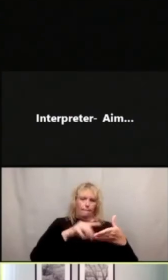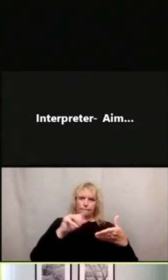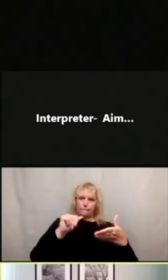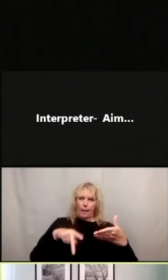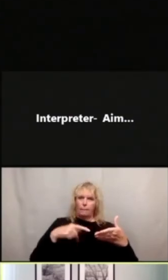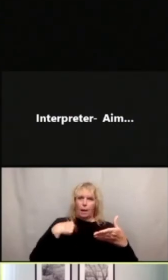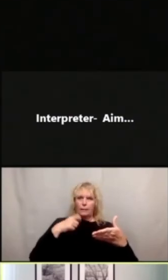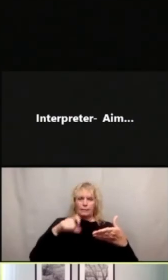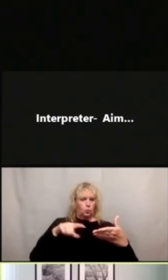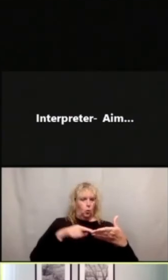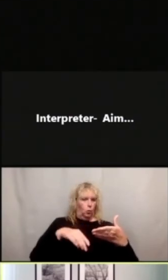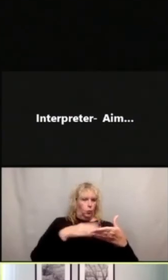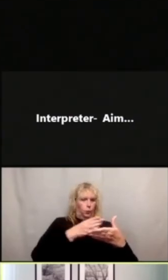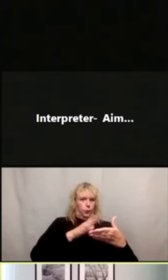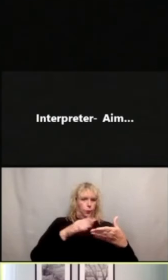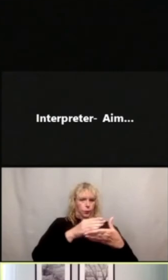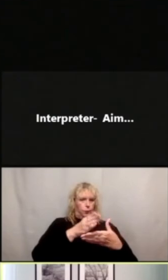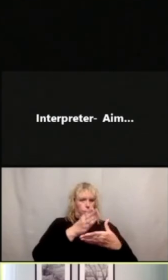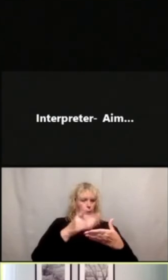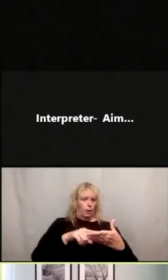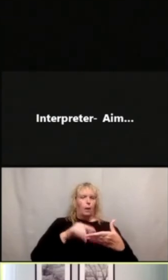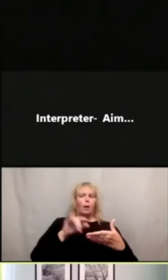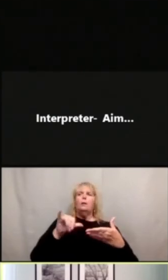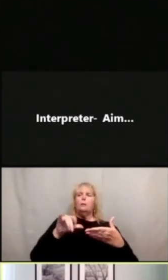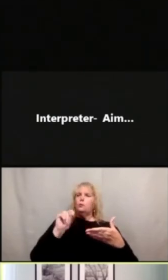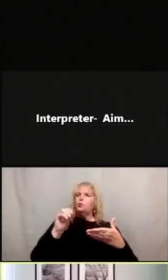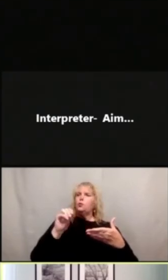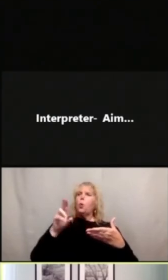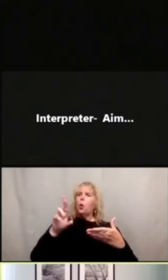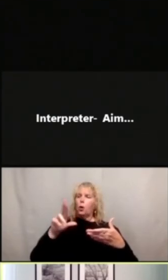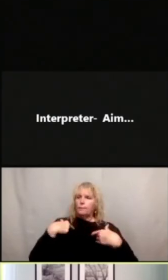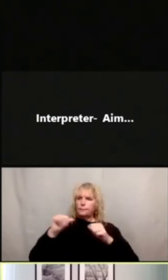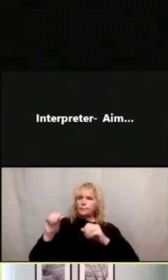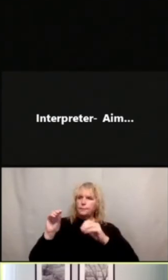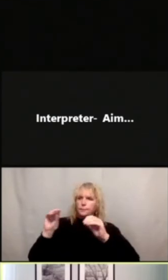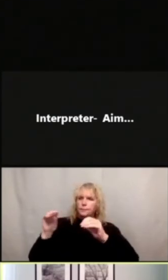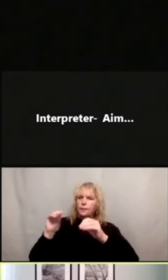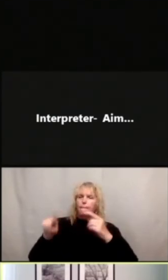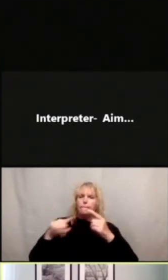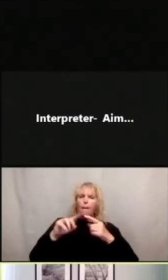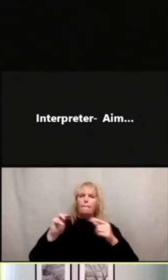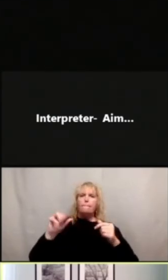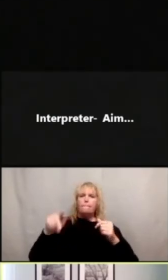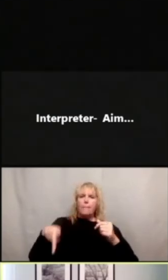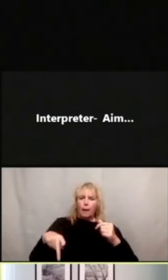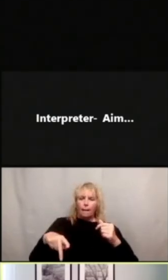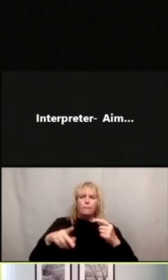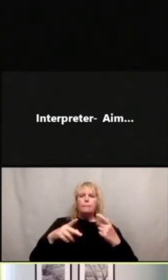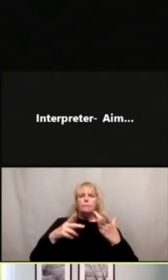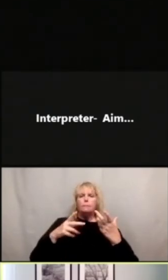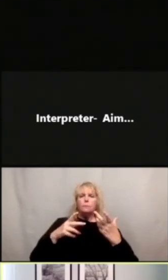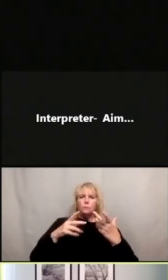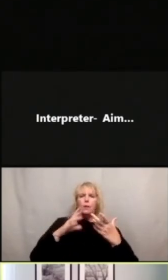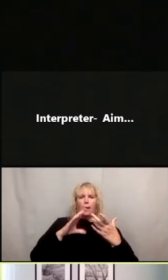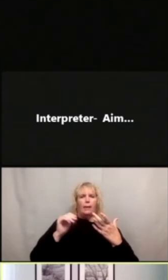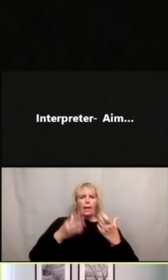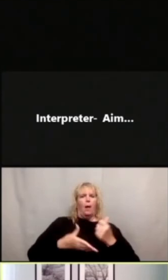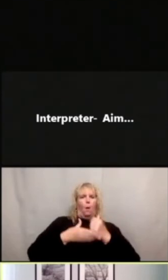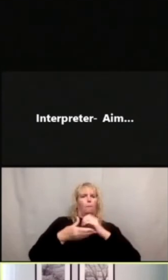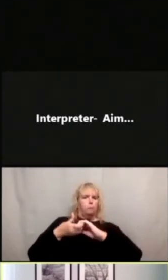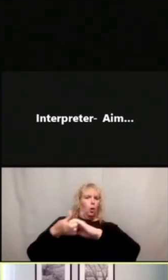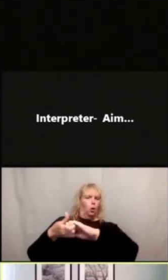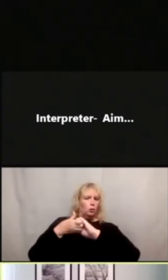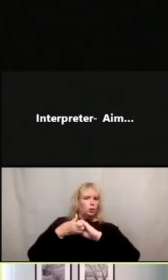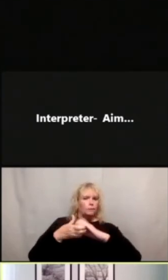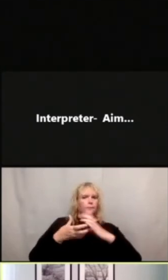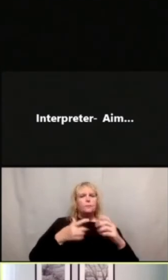clinical setting. So maybe you can have those tours. Maybe you can teach about maps within your organization in that partnership. We